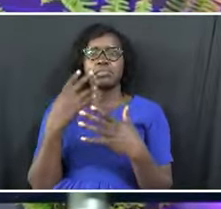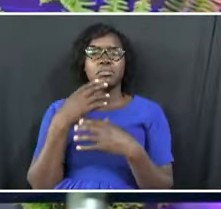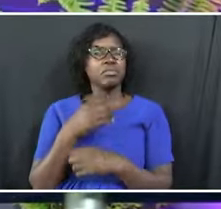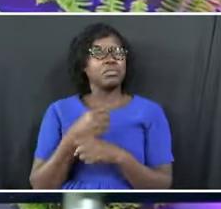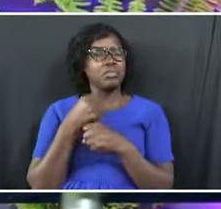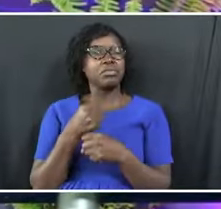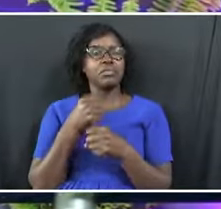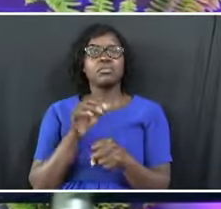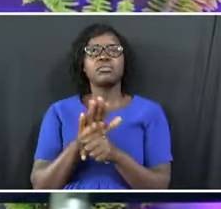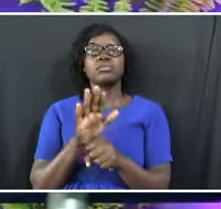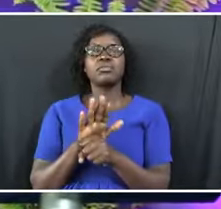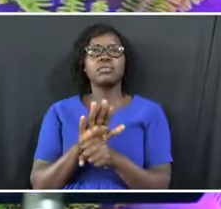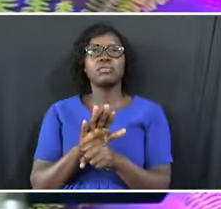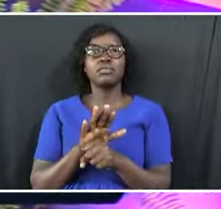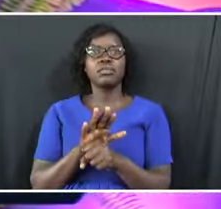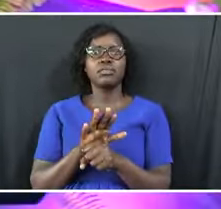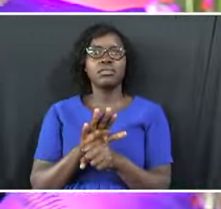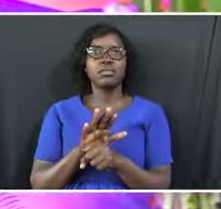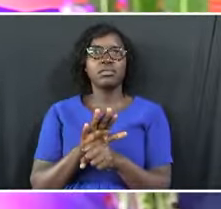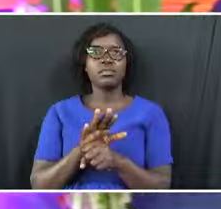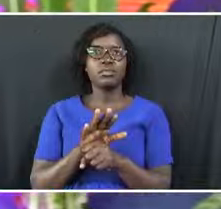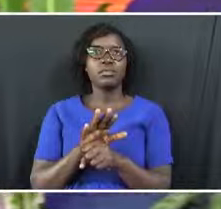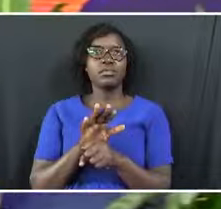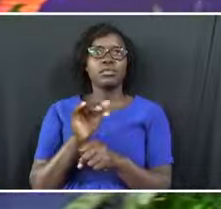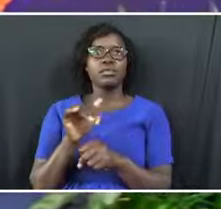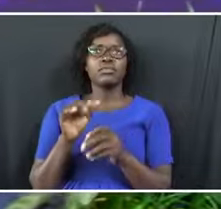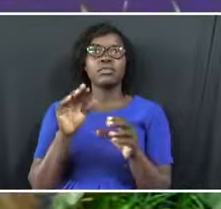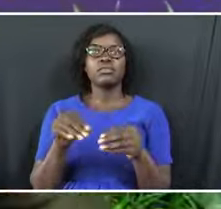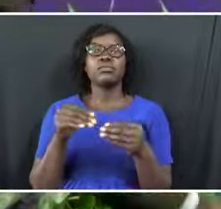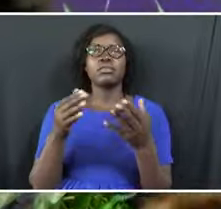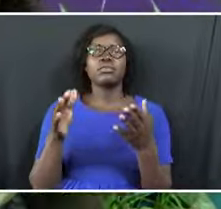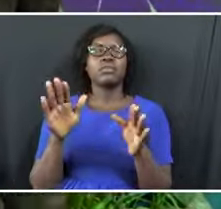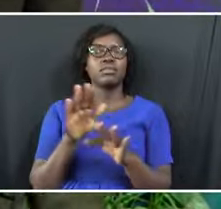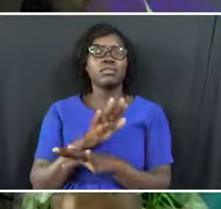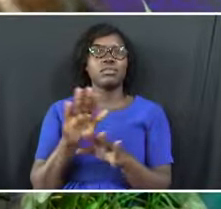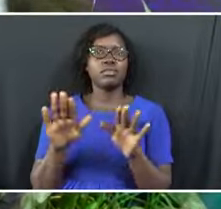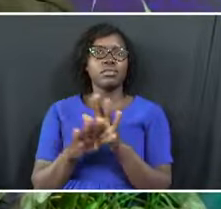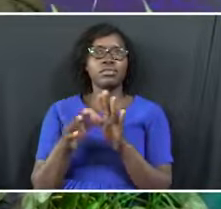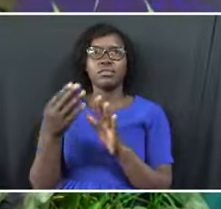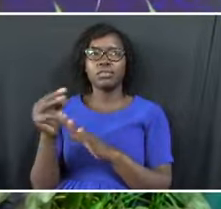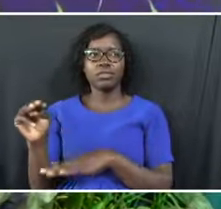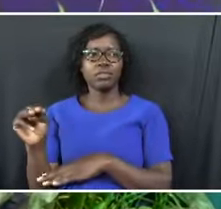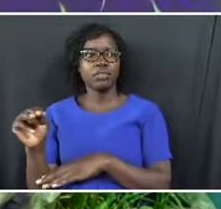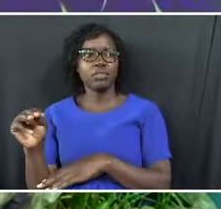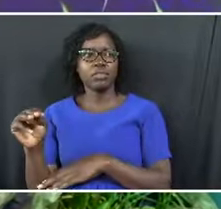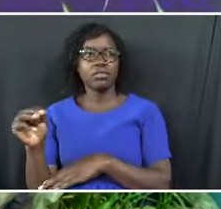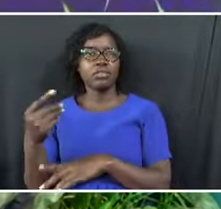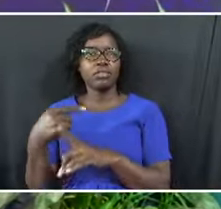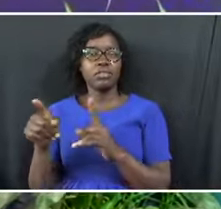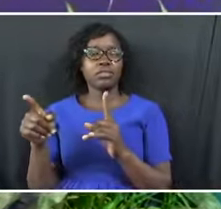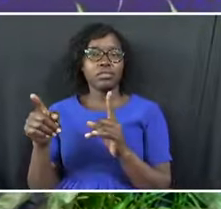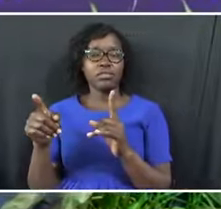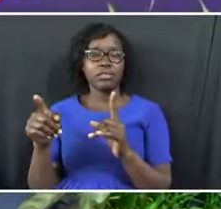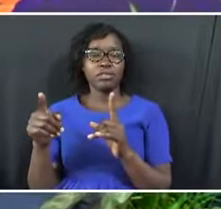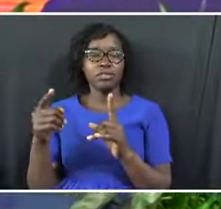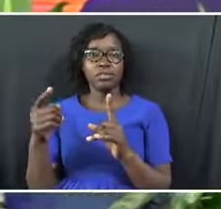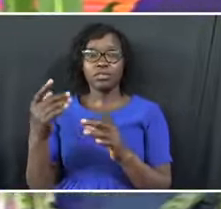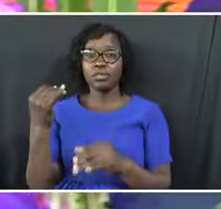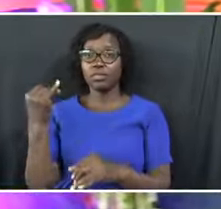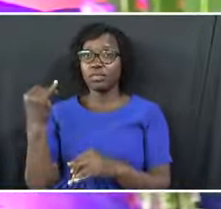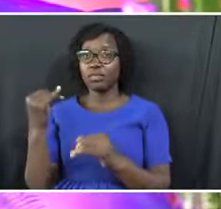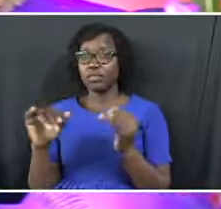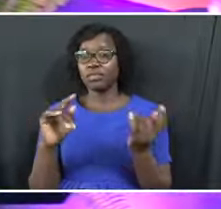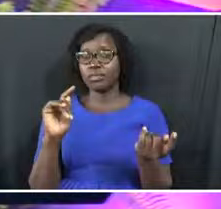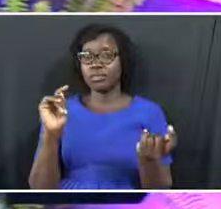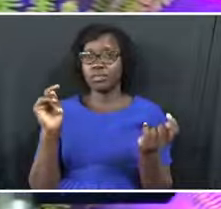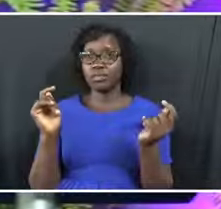trusted so much. To an extent, we have given everything to them. But on the wrong return, they have